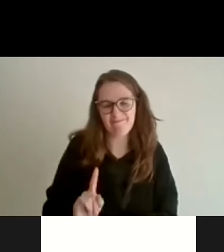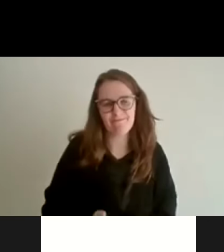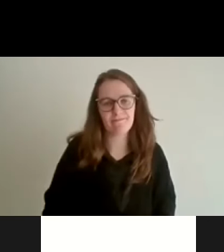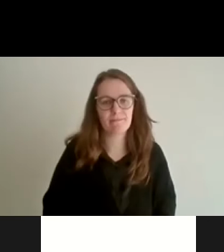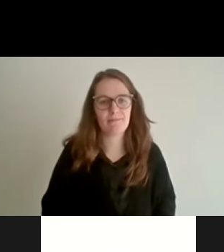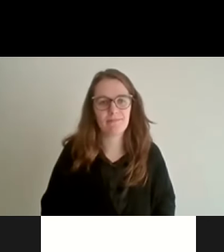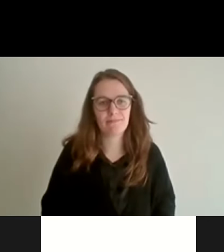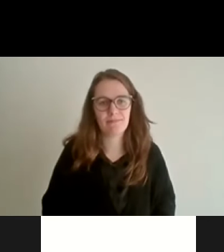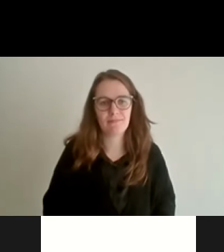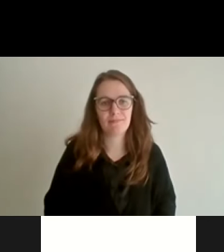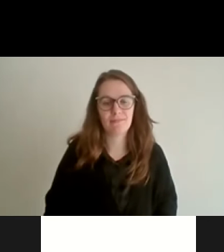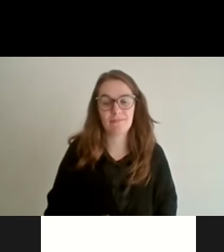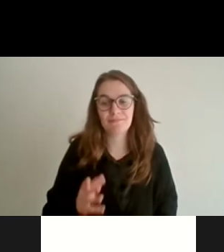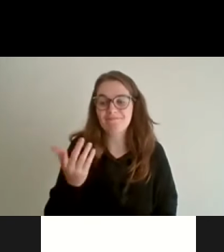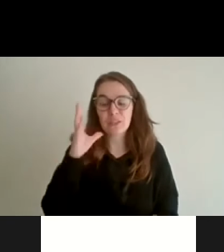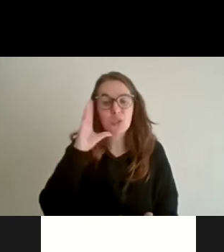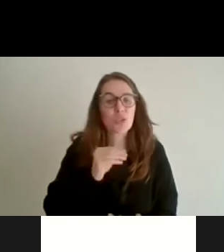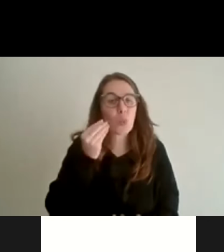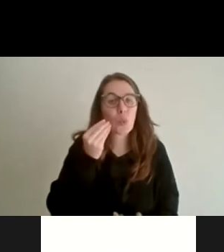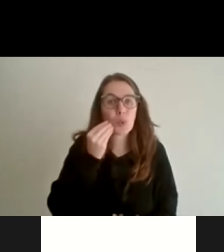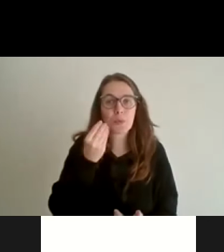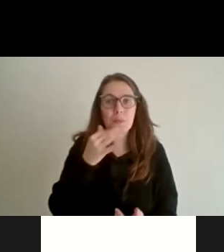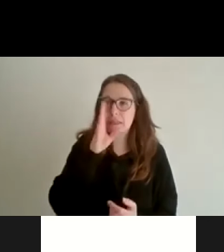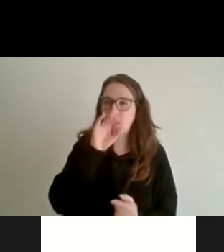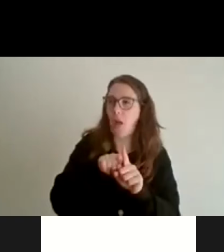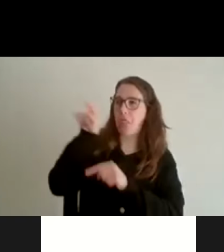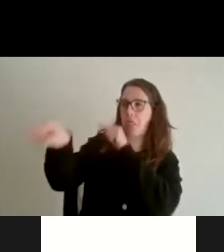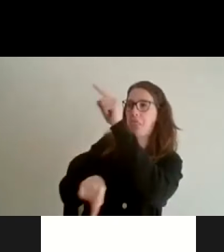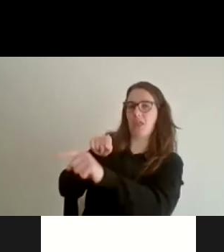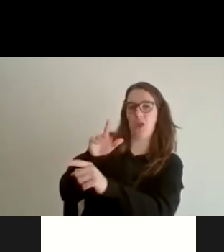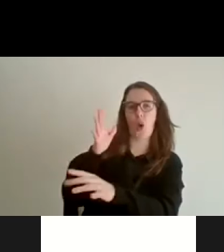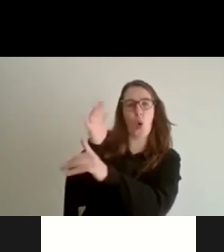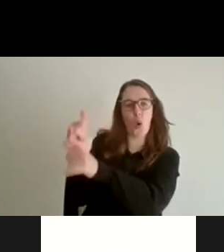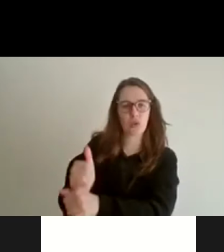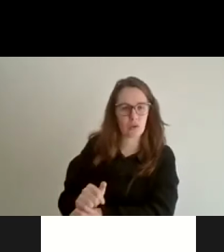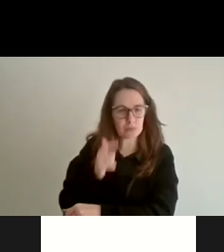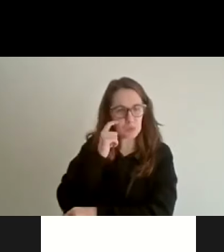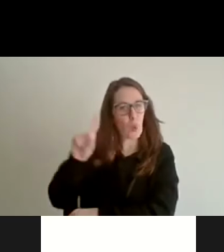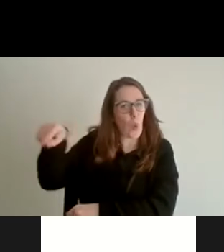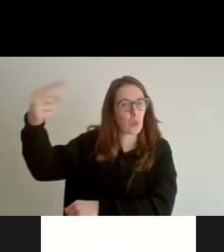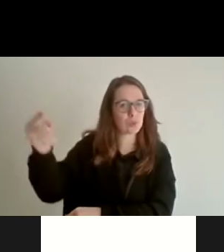It's kind of pointing out that there's someone that's different, that's the others, which is problematic.